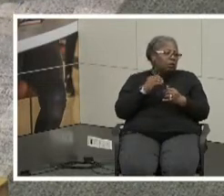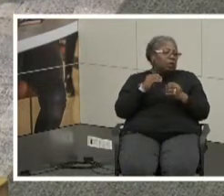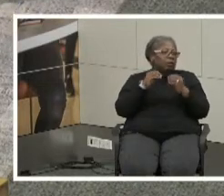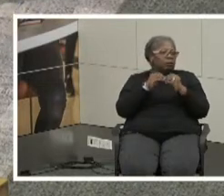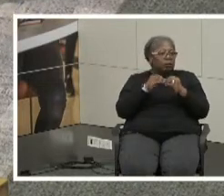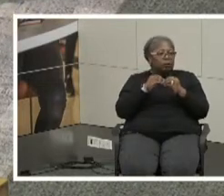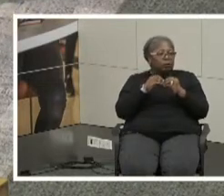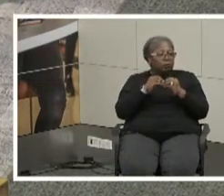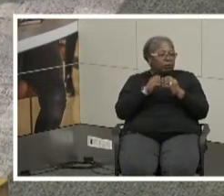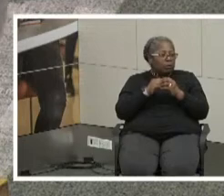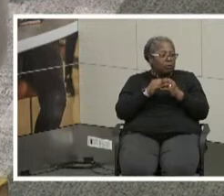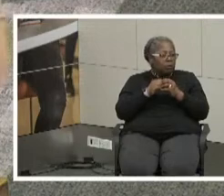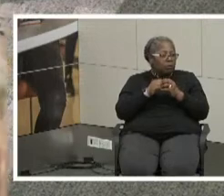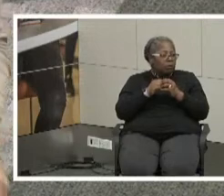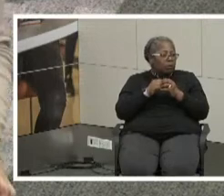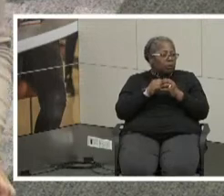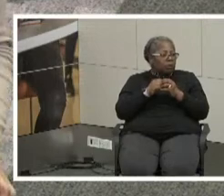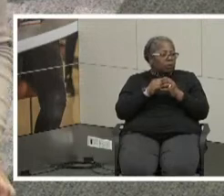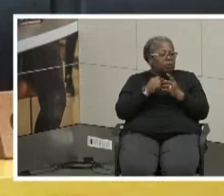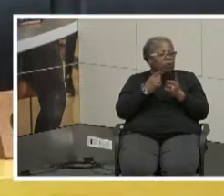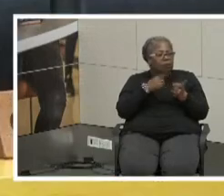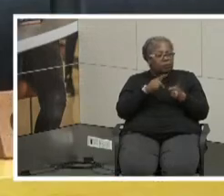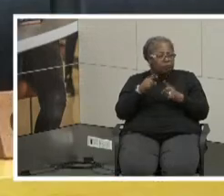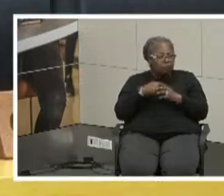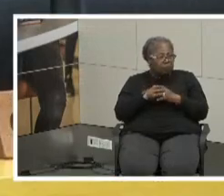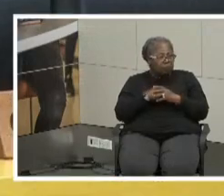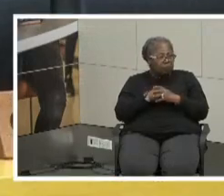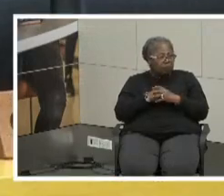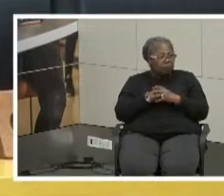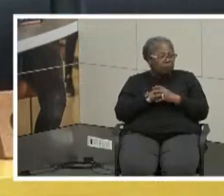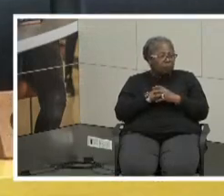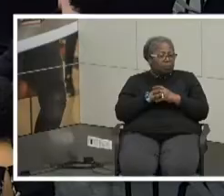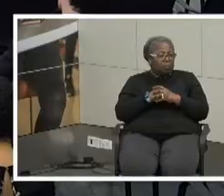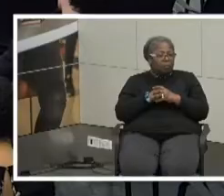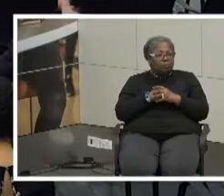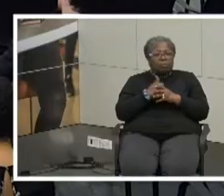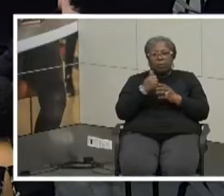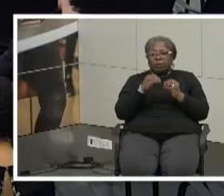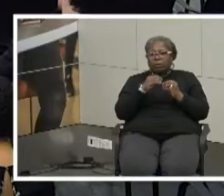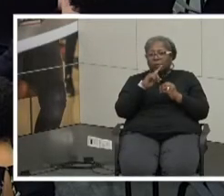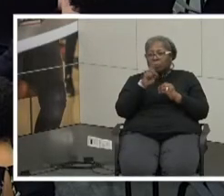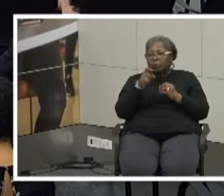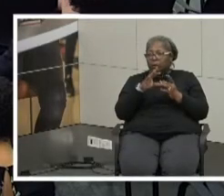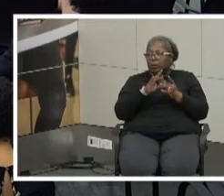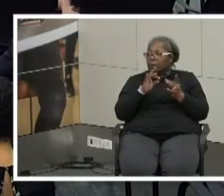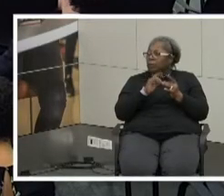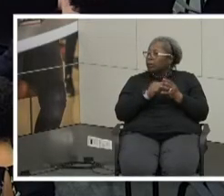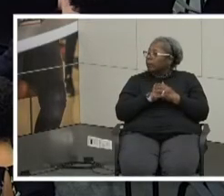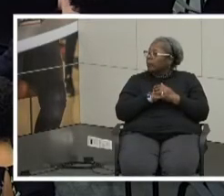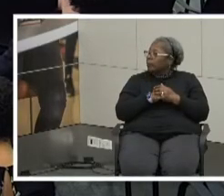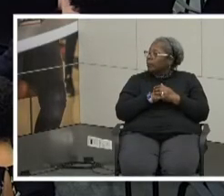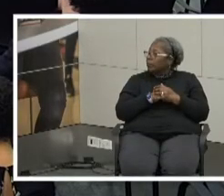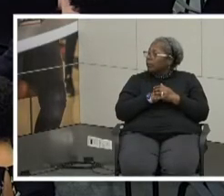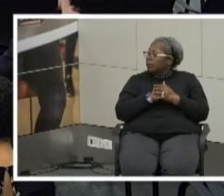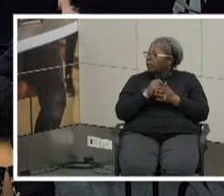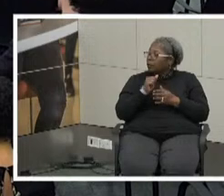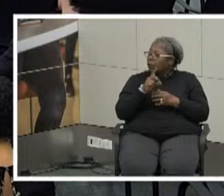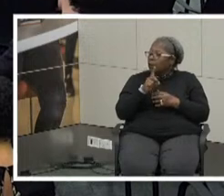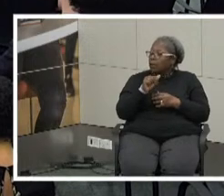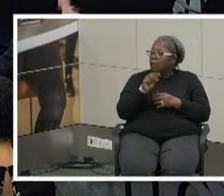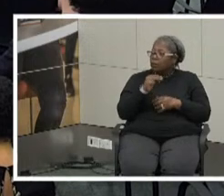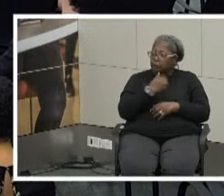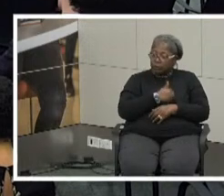different reasons uh so any other questions comments Adam